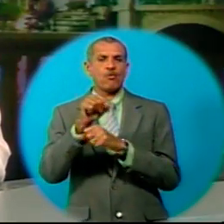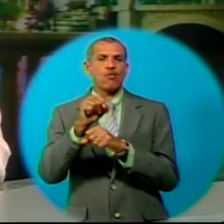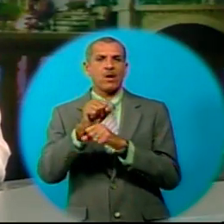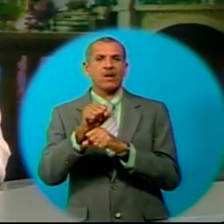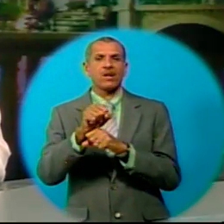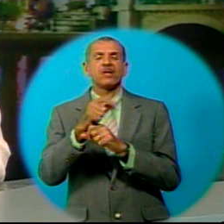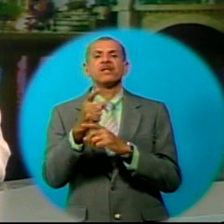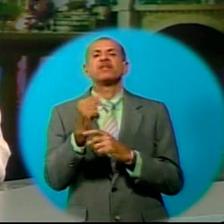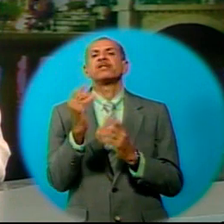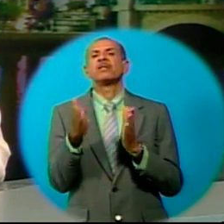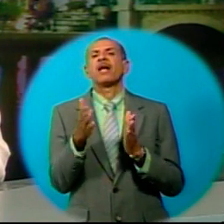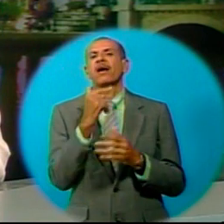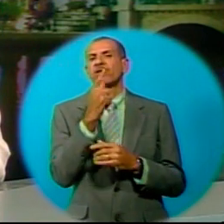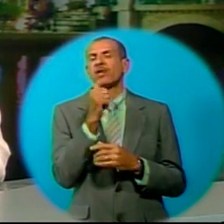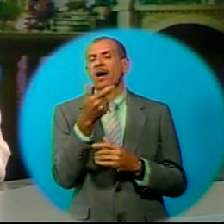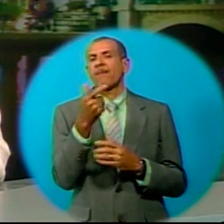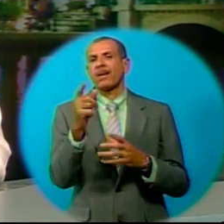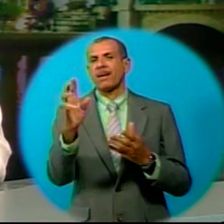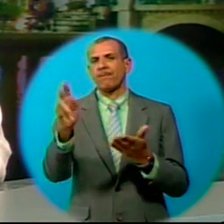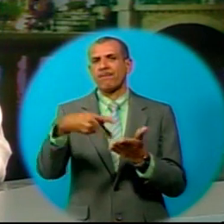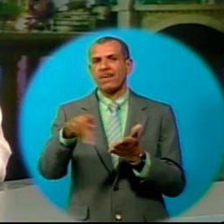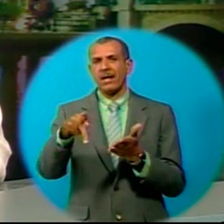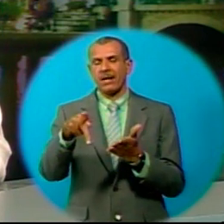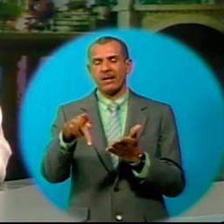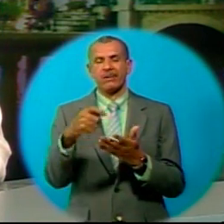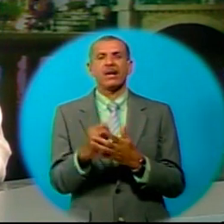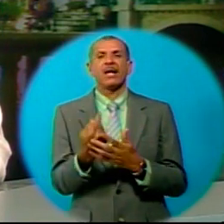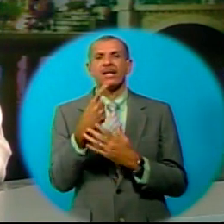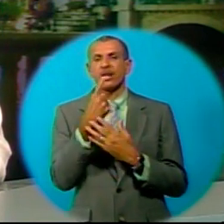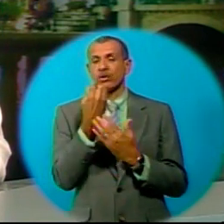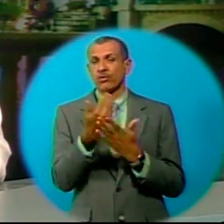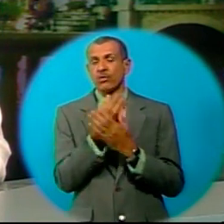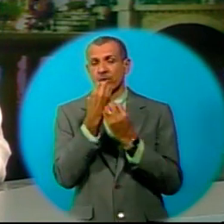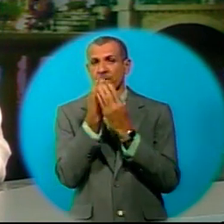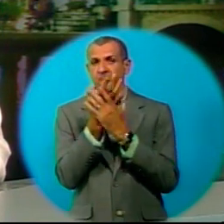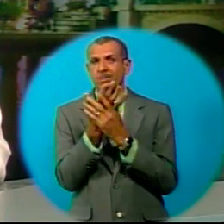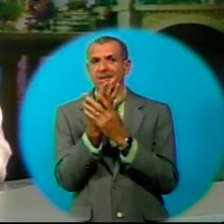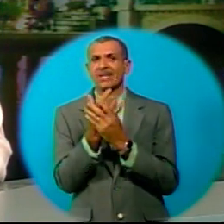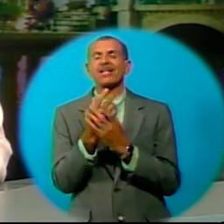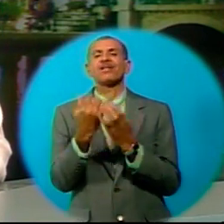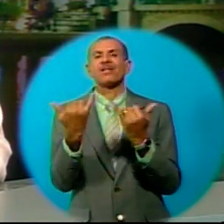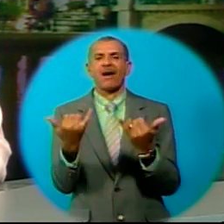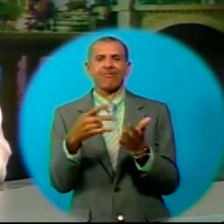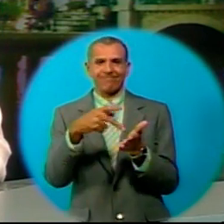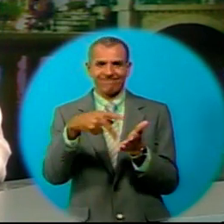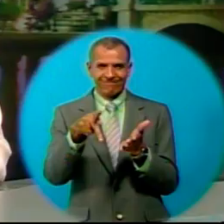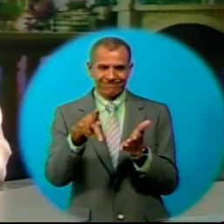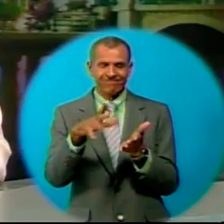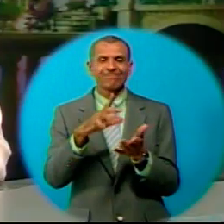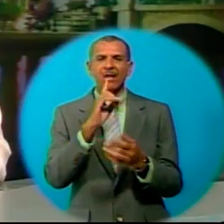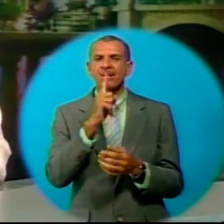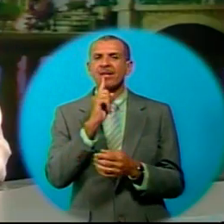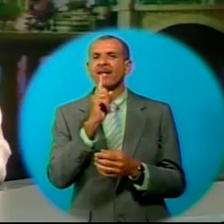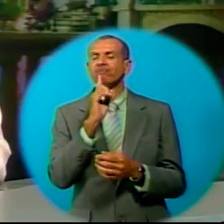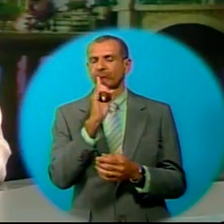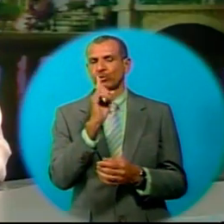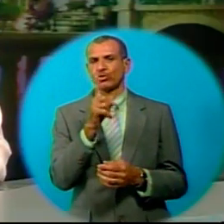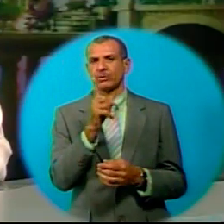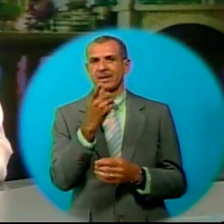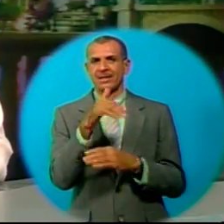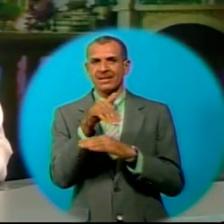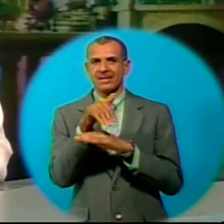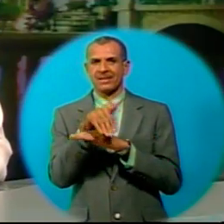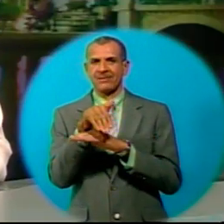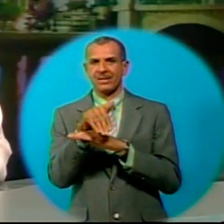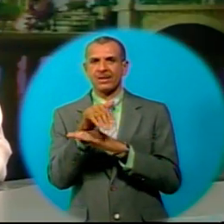Public Workers about not receiving their salaries, the latest news is that they have been paid. A worker confirmed it to CBC this evening.